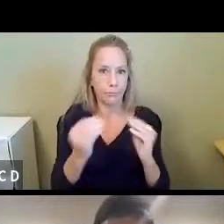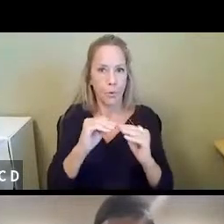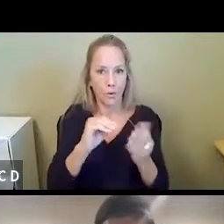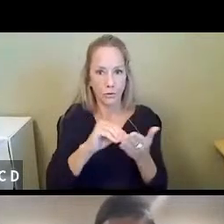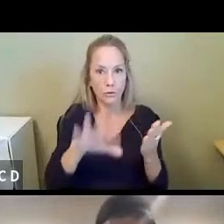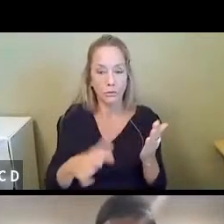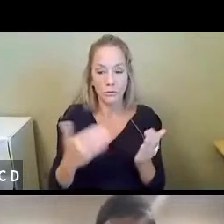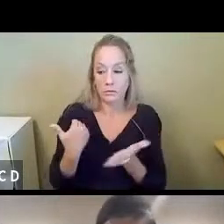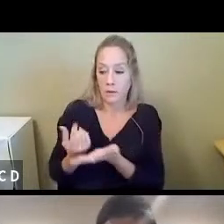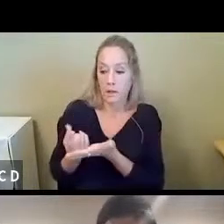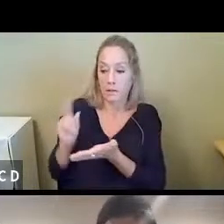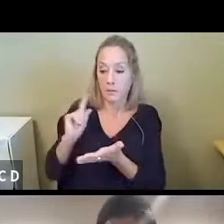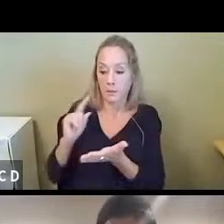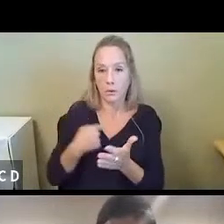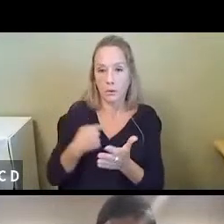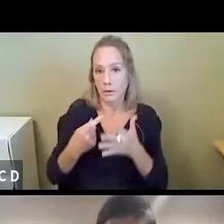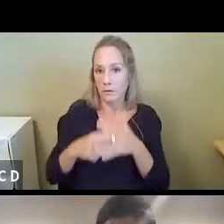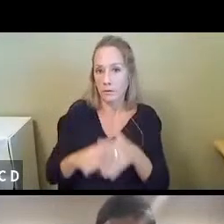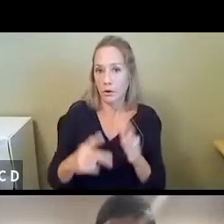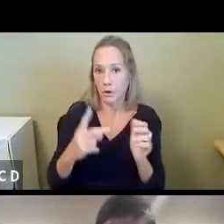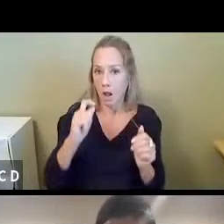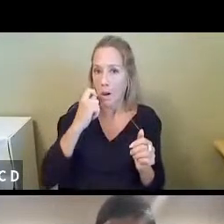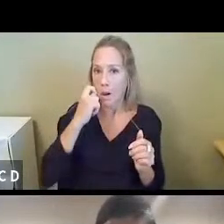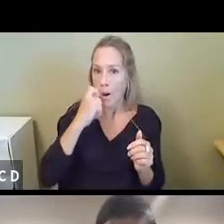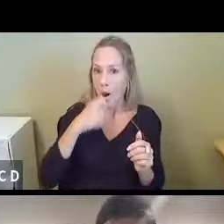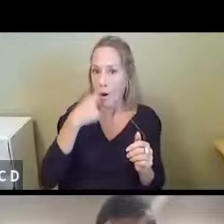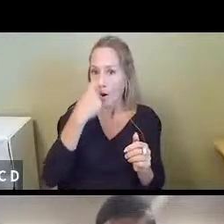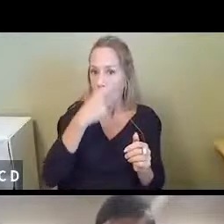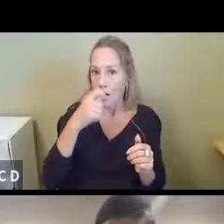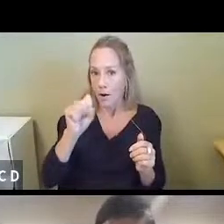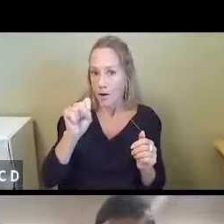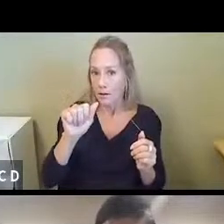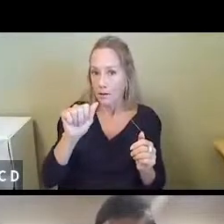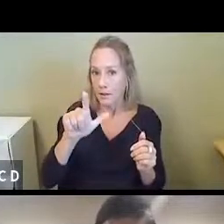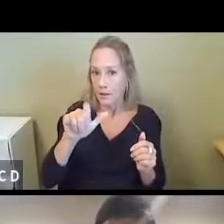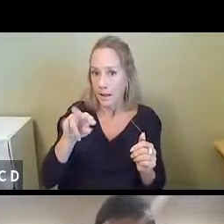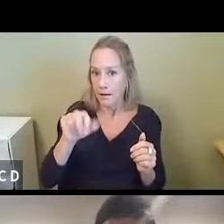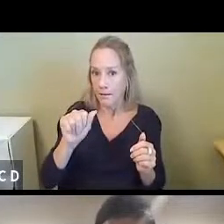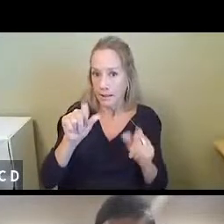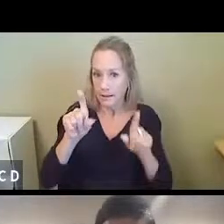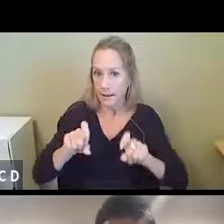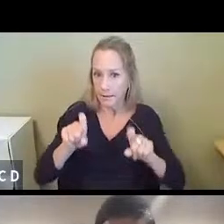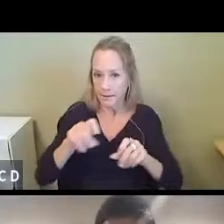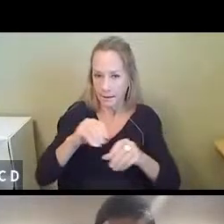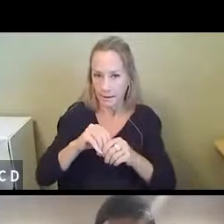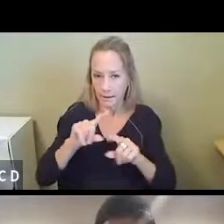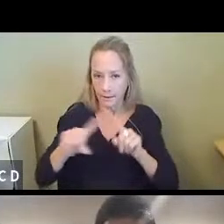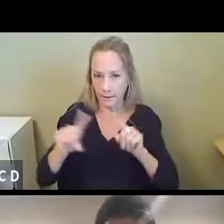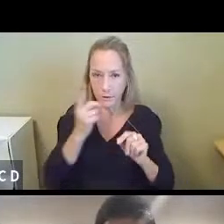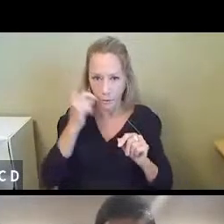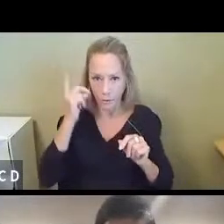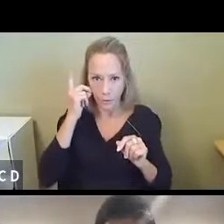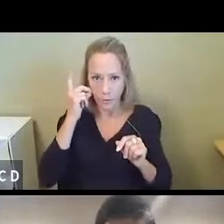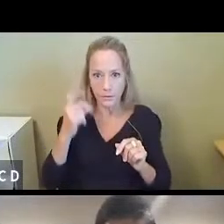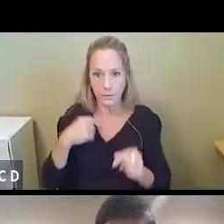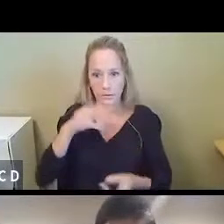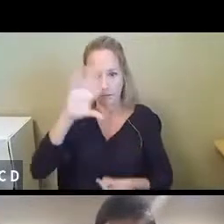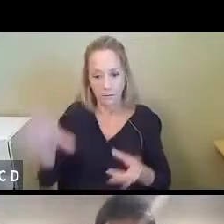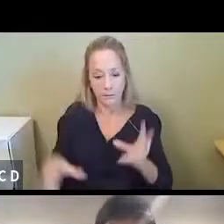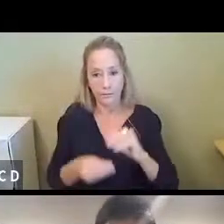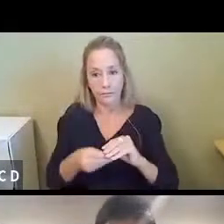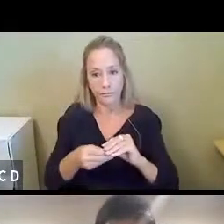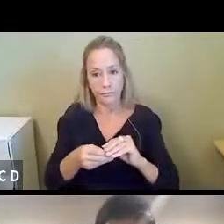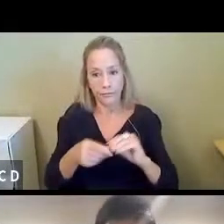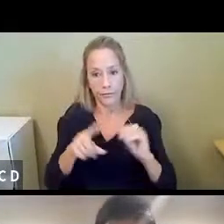saliva testing in 2 residence halls. We collected 574 samples and tested them for the presence of